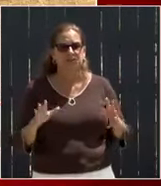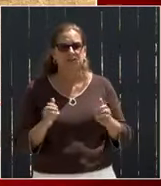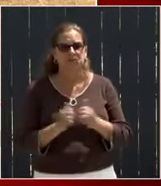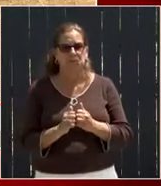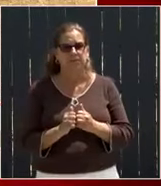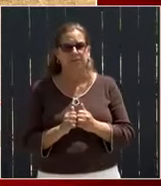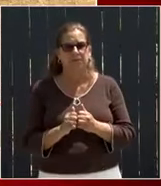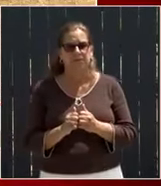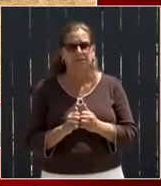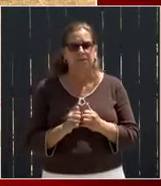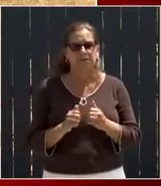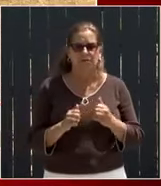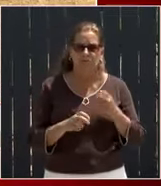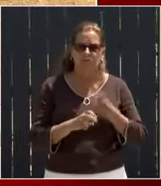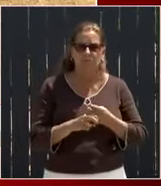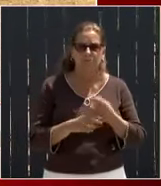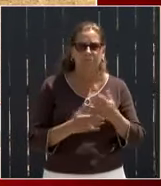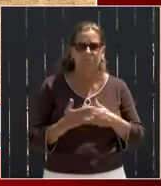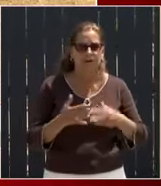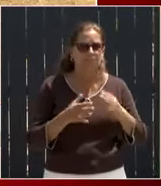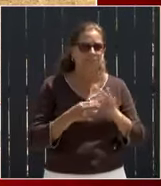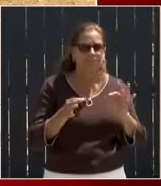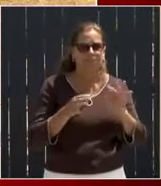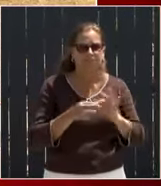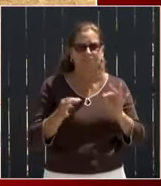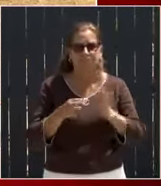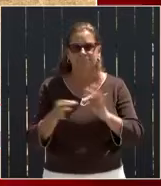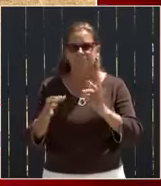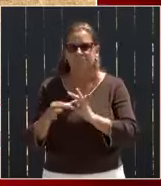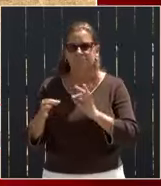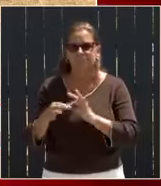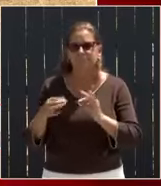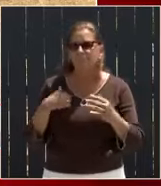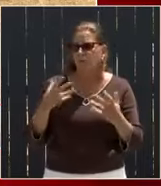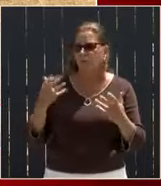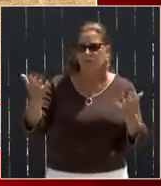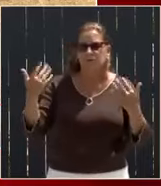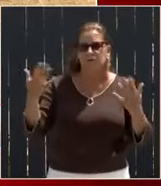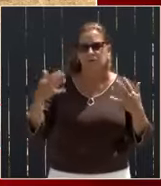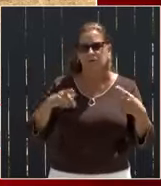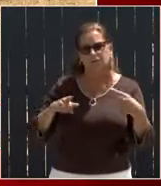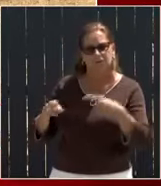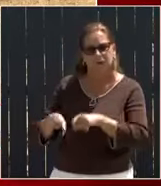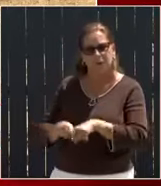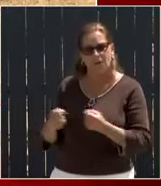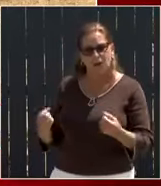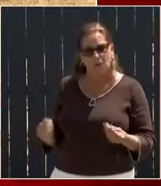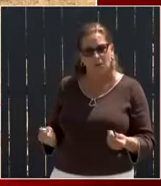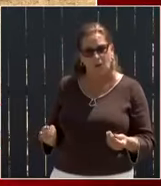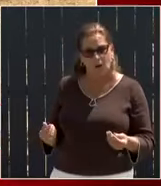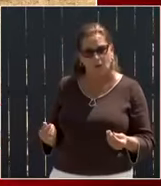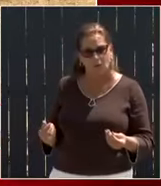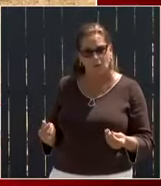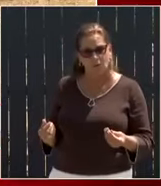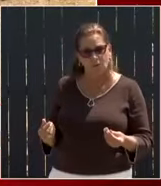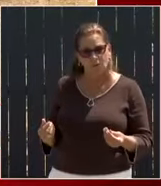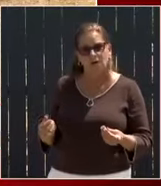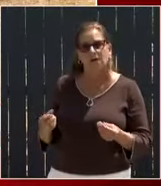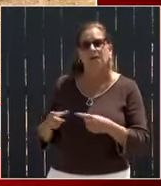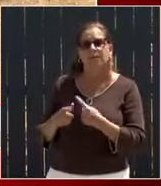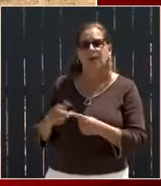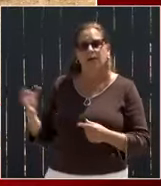forward people, and we're going to do the groundbreaking here, and then immediately thereafter we're going to reconvene in the